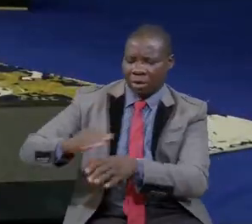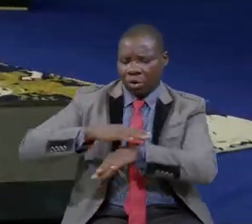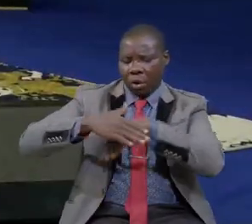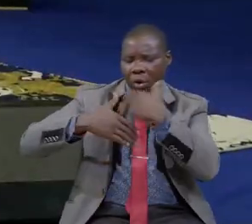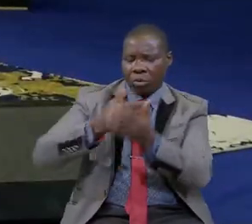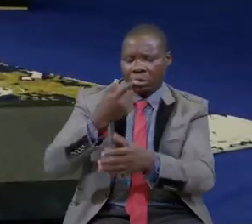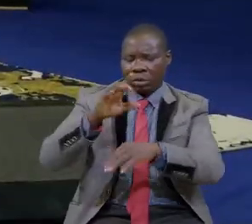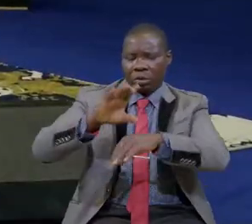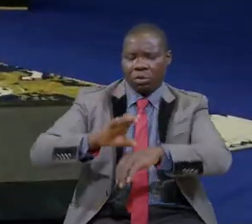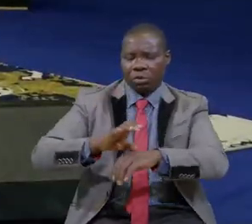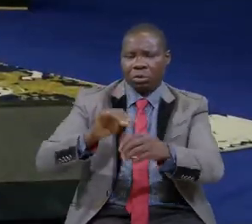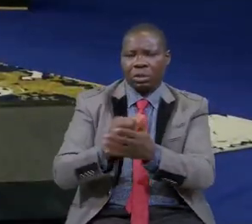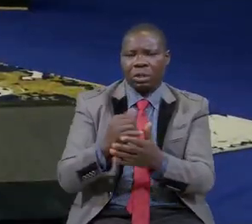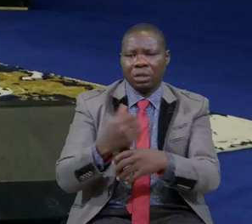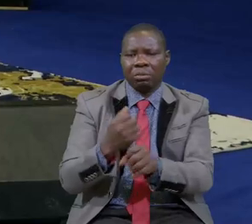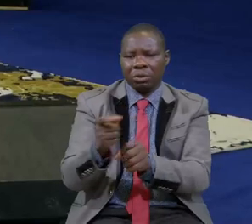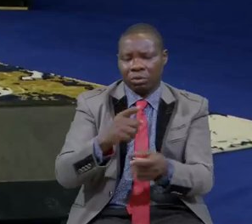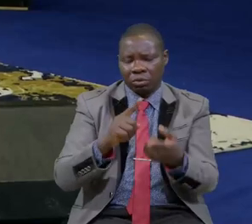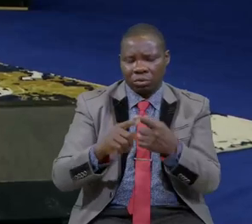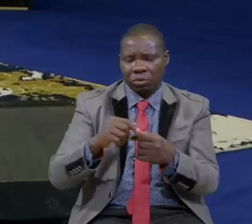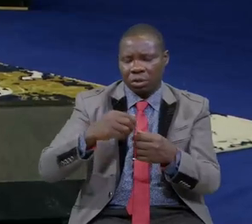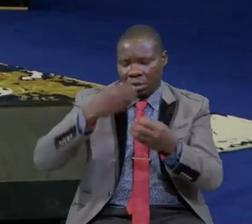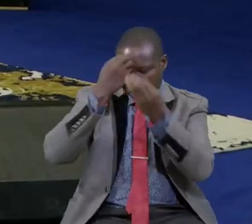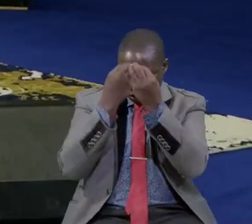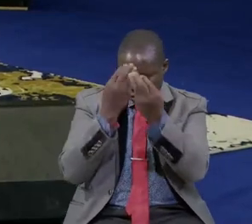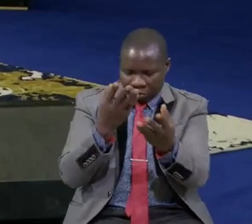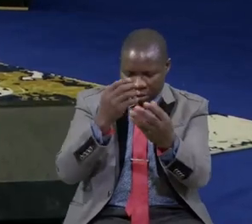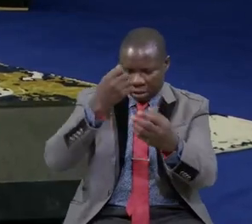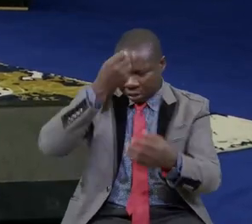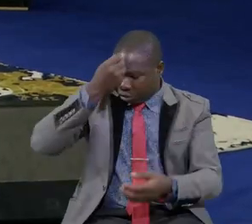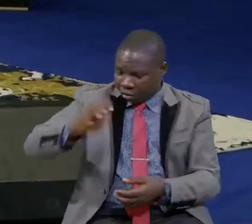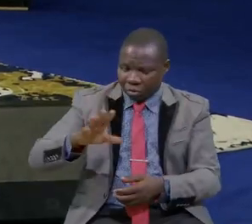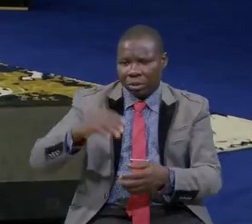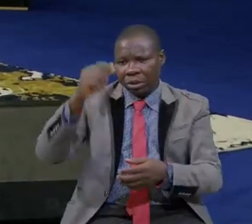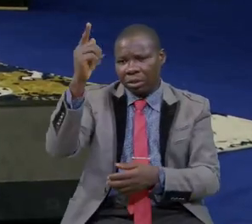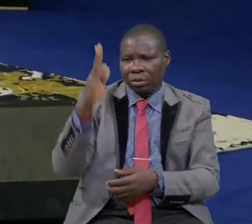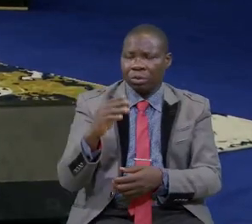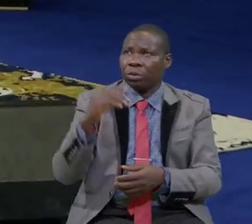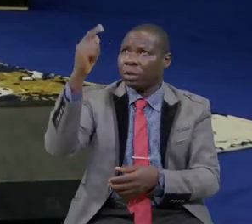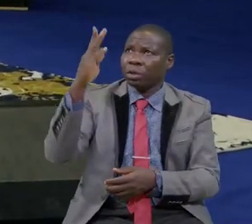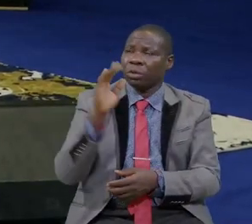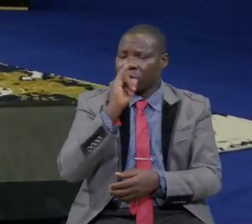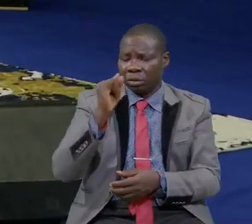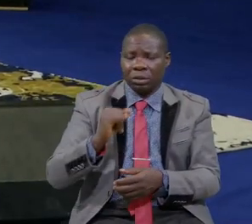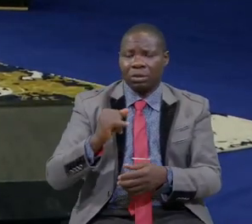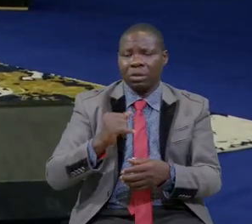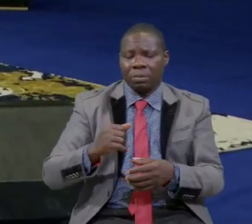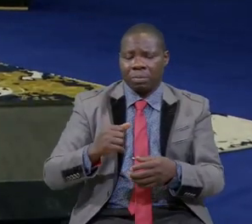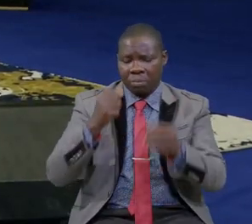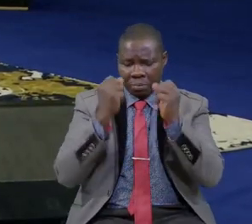you disobey God. God is supreme, and God